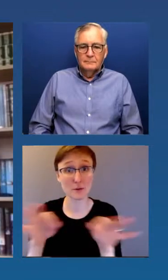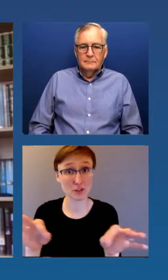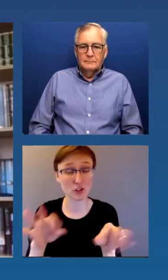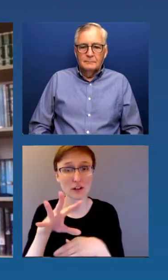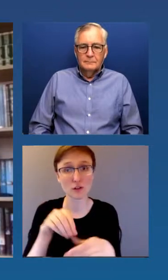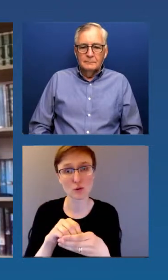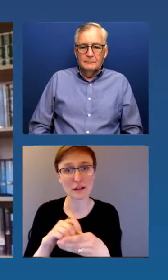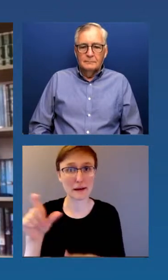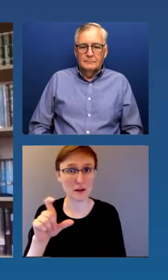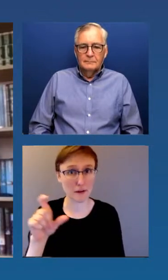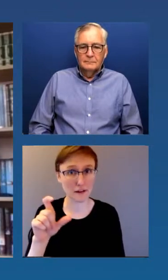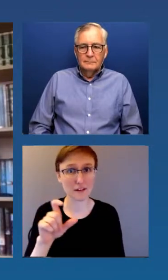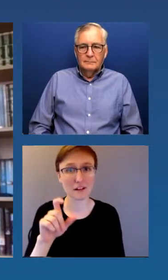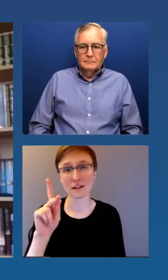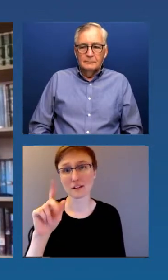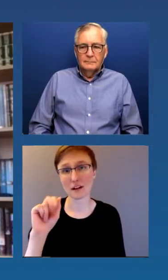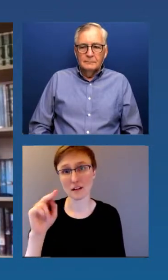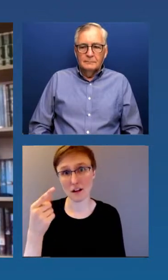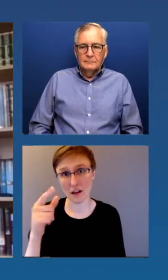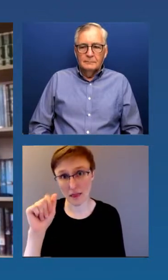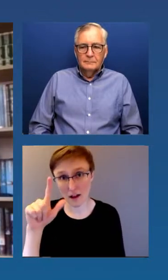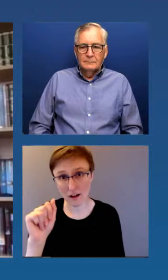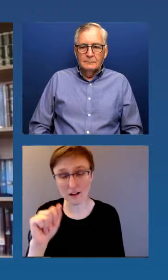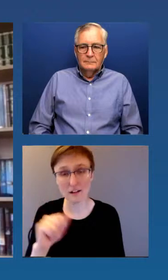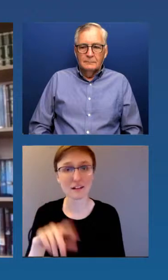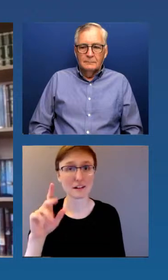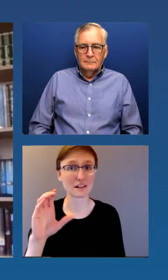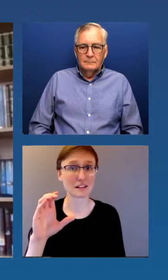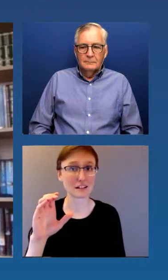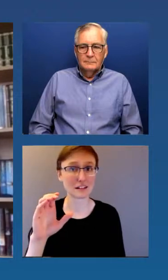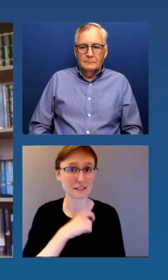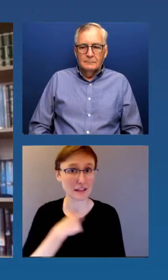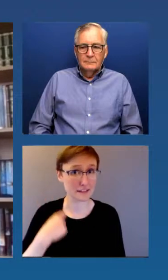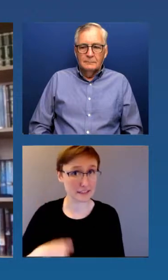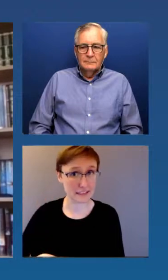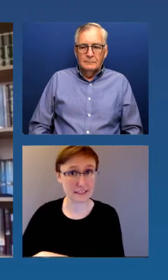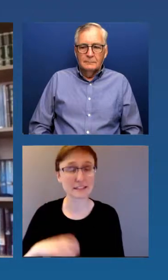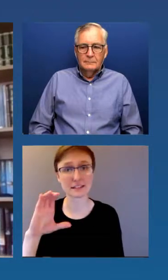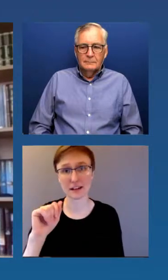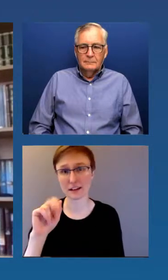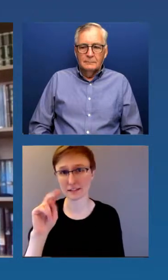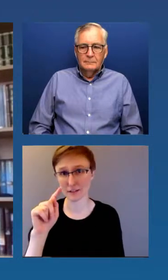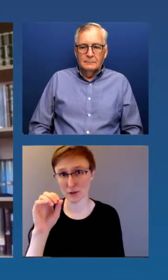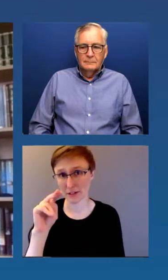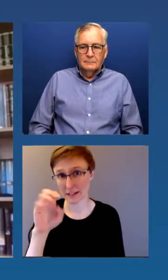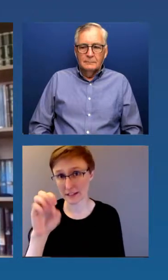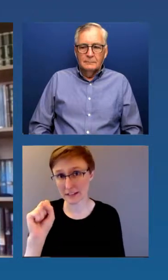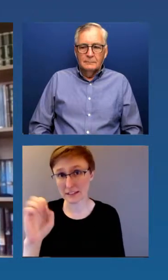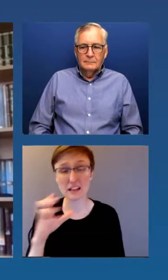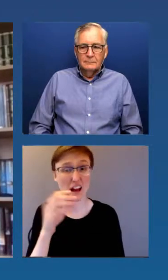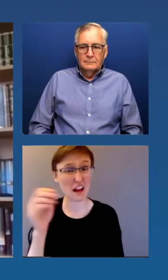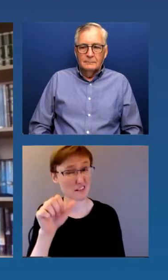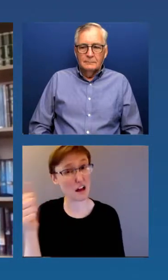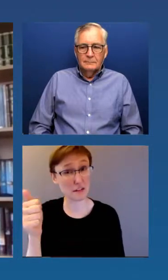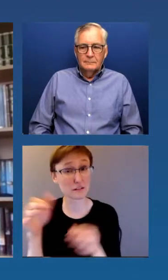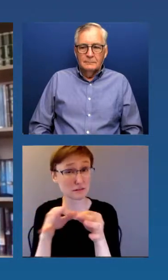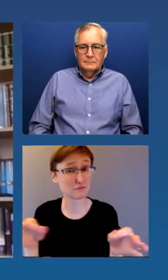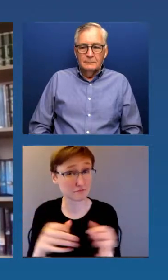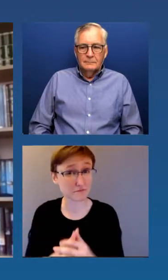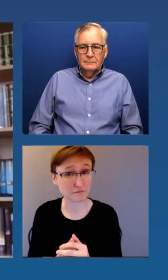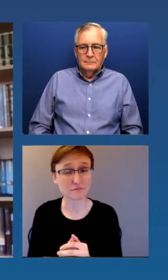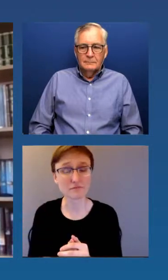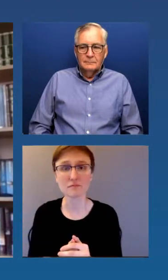and Cantonese, amongst others. OPH also developed multilingual WhatsApp tools in Somali and Arabic to share important vaccine and